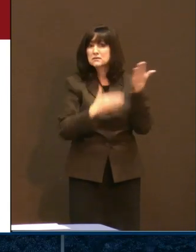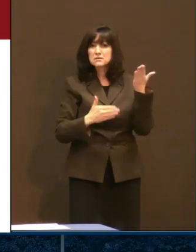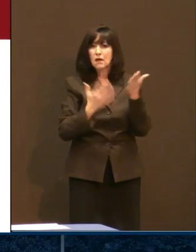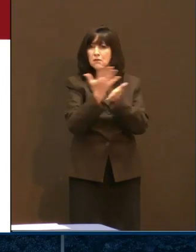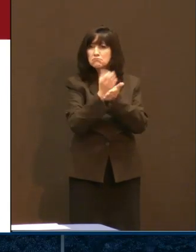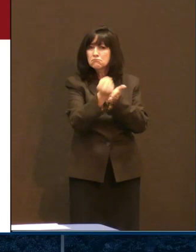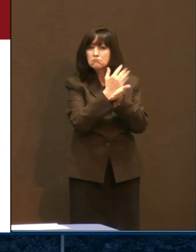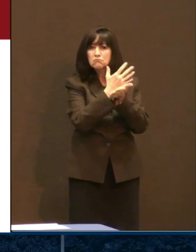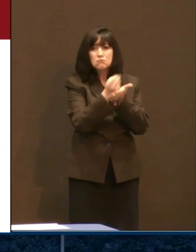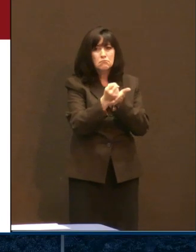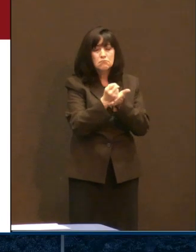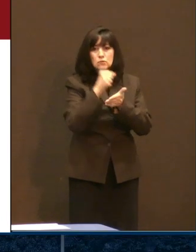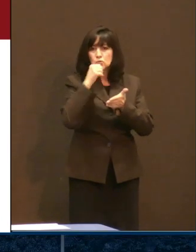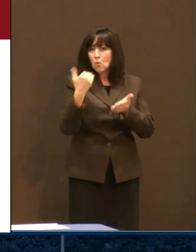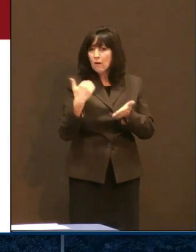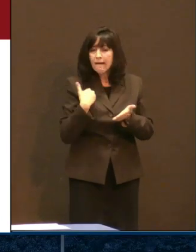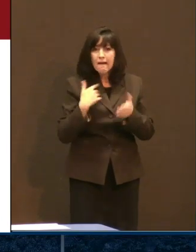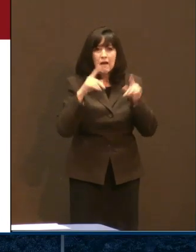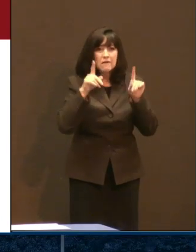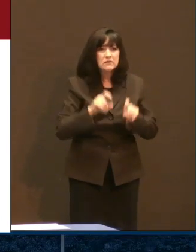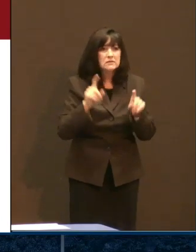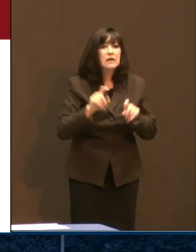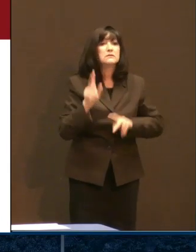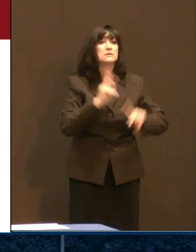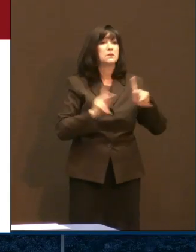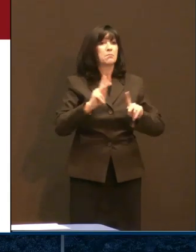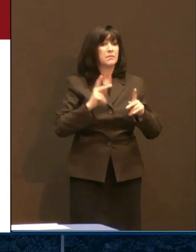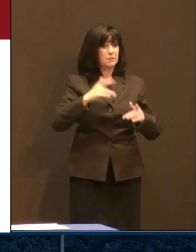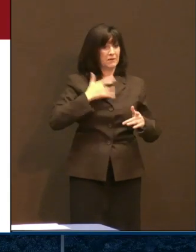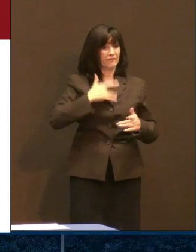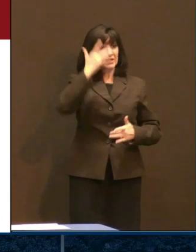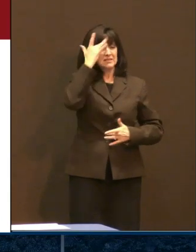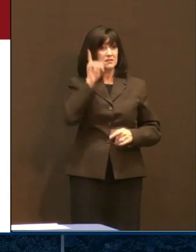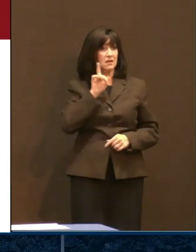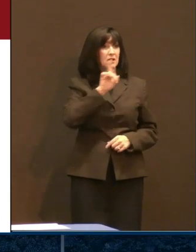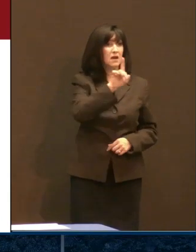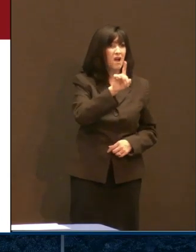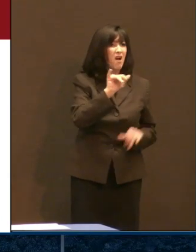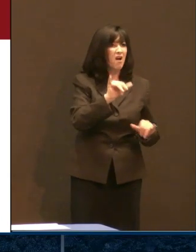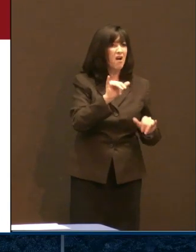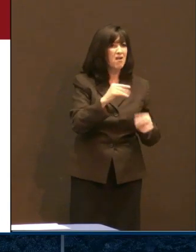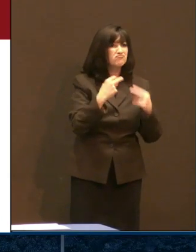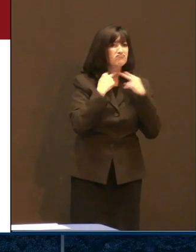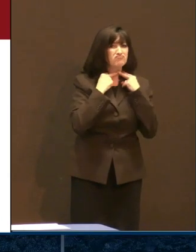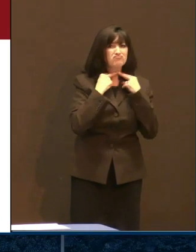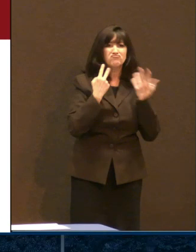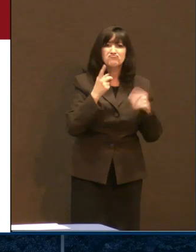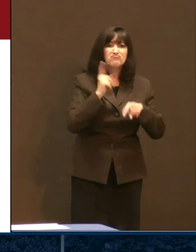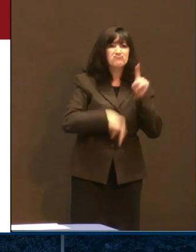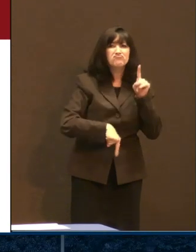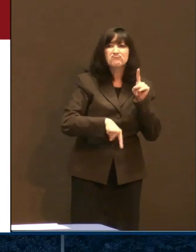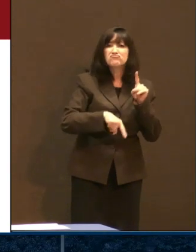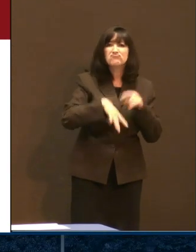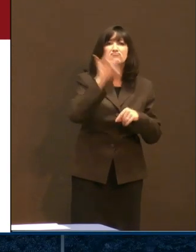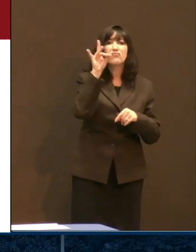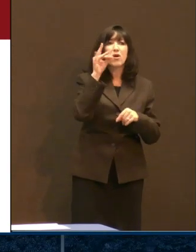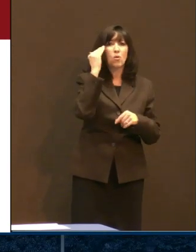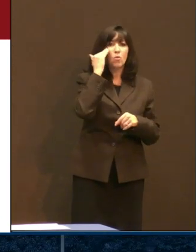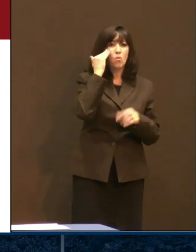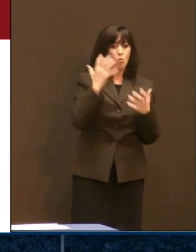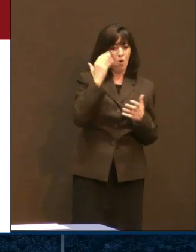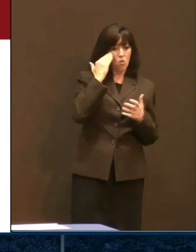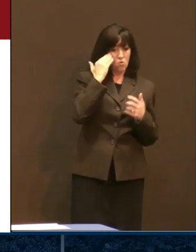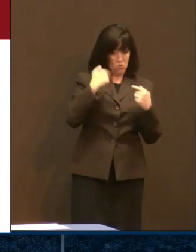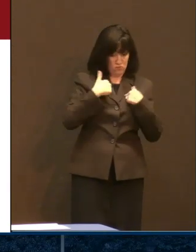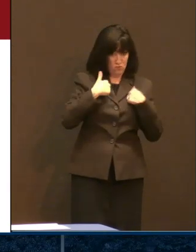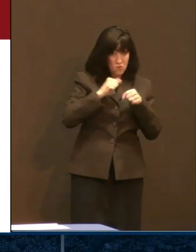share resources and make sure that people across the state did have access to testing throughout all of this time. So in